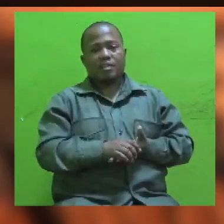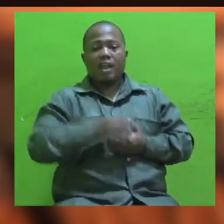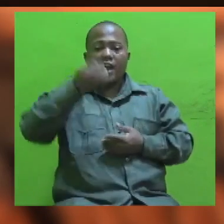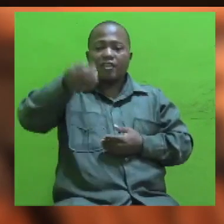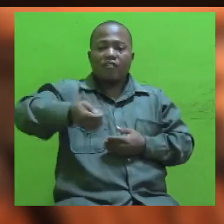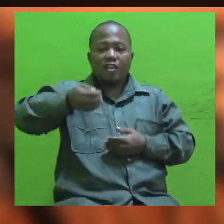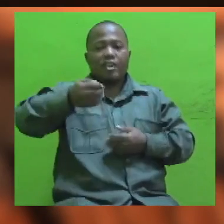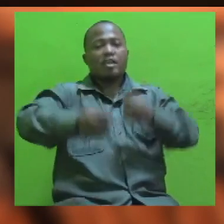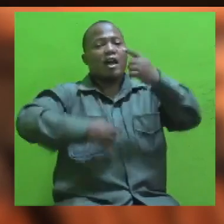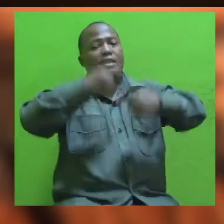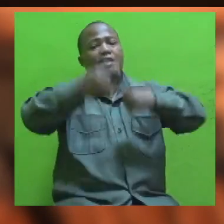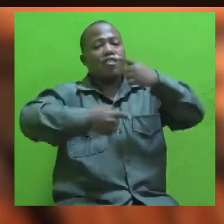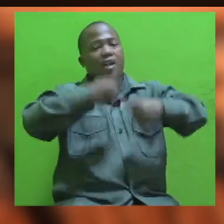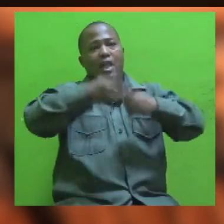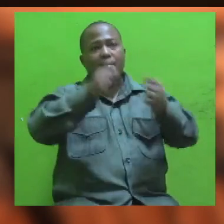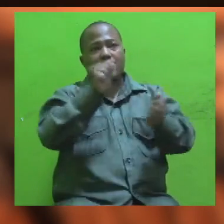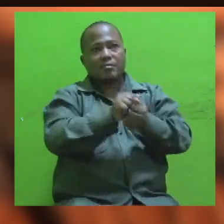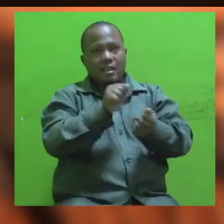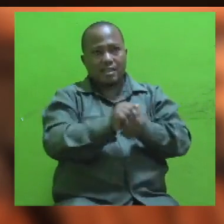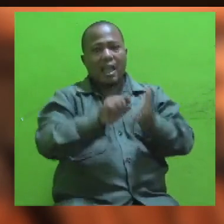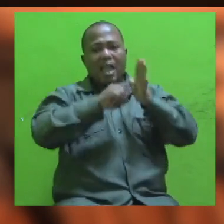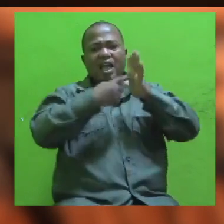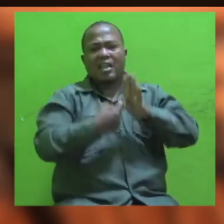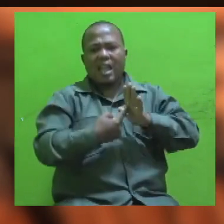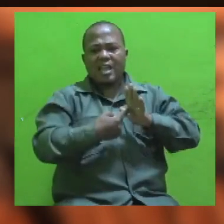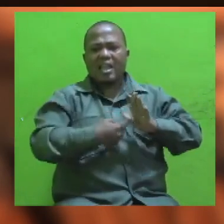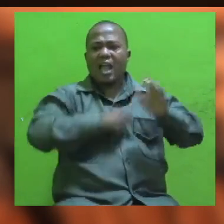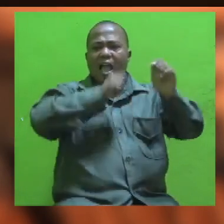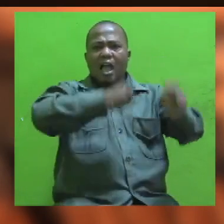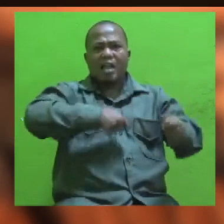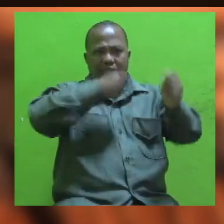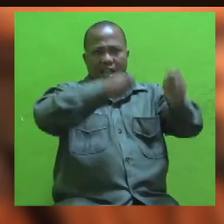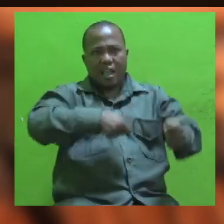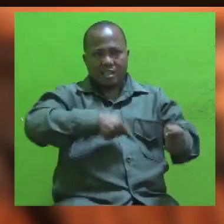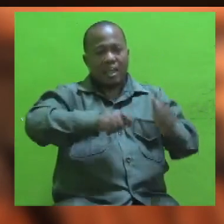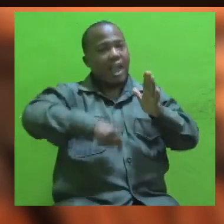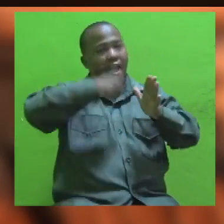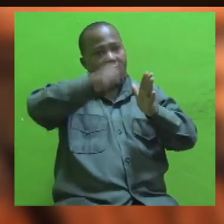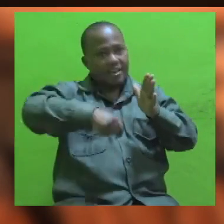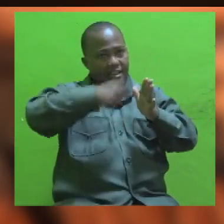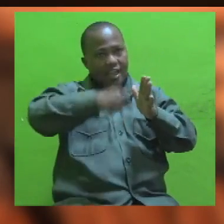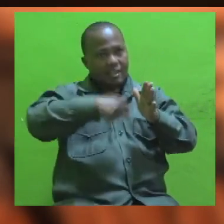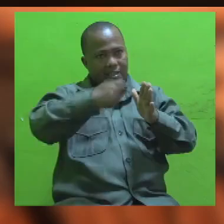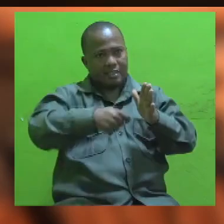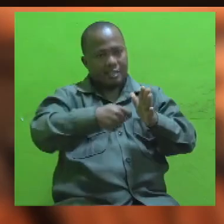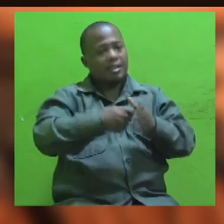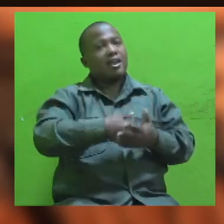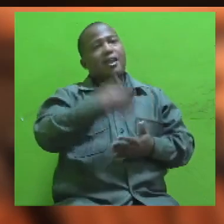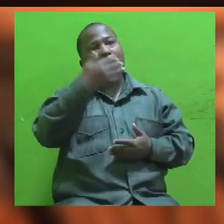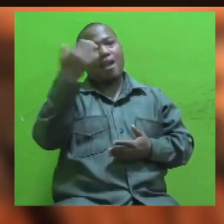the development matters. They giving advice, supporting education or skill, whatever, like in the areas